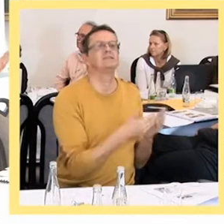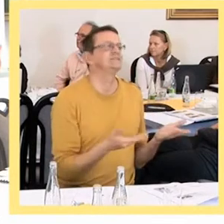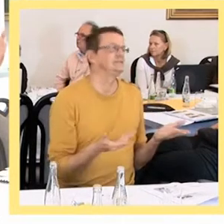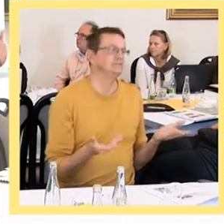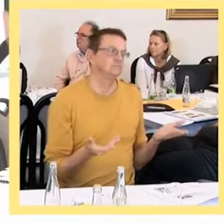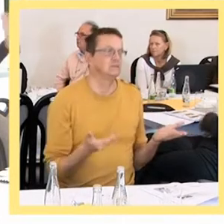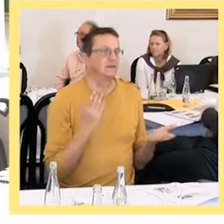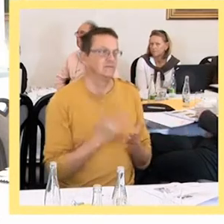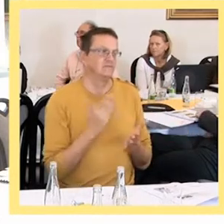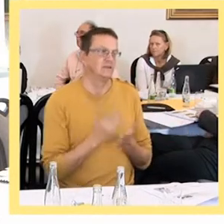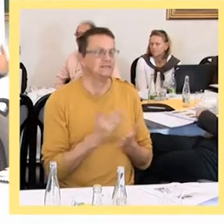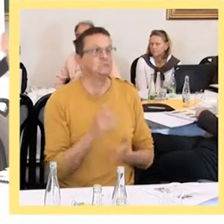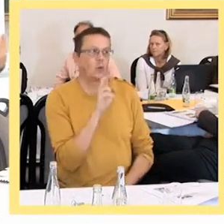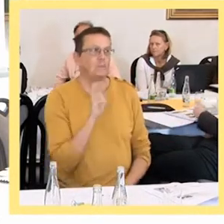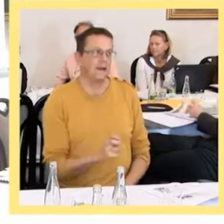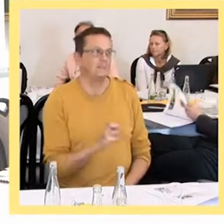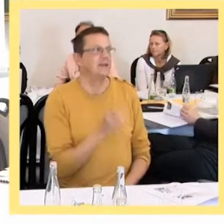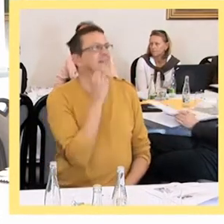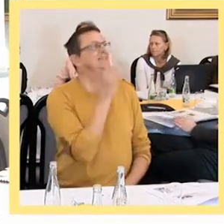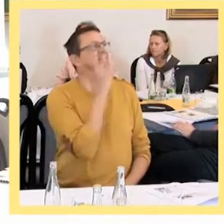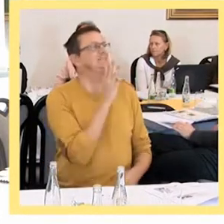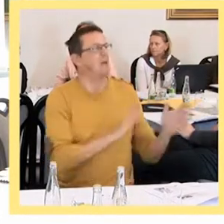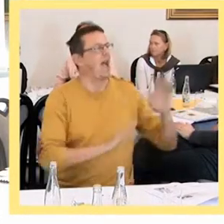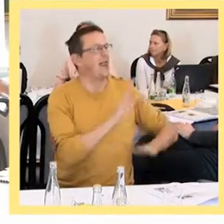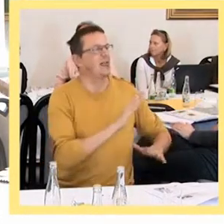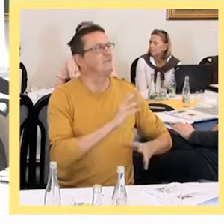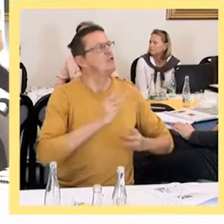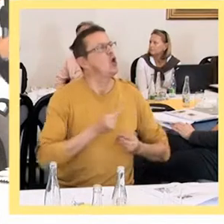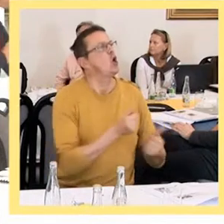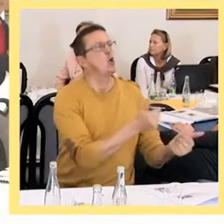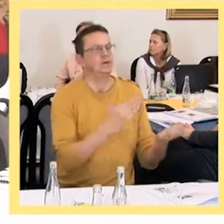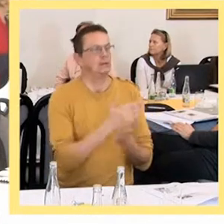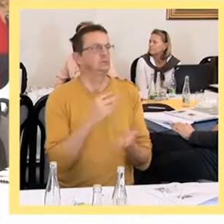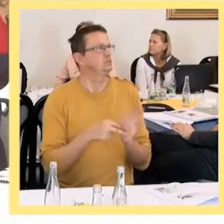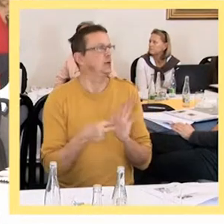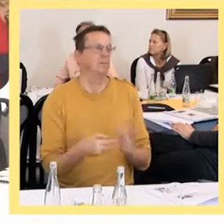to us that there's a problem with the clinical treatment and the flow through the system.